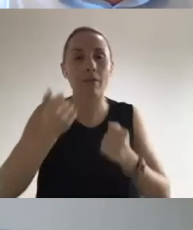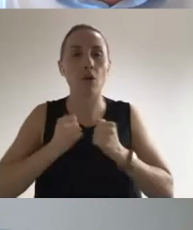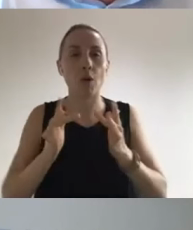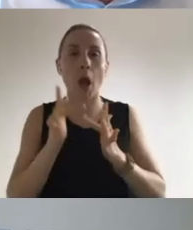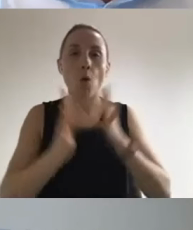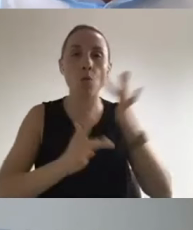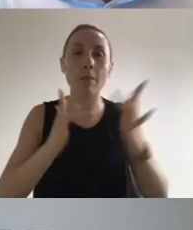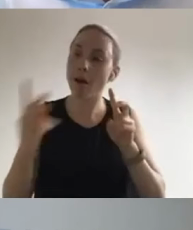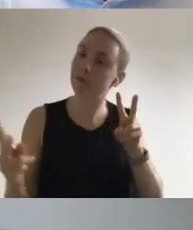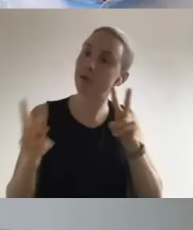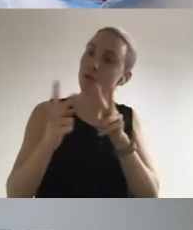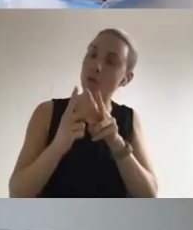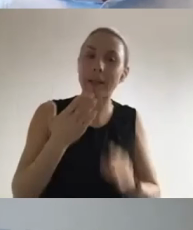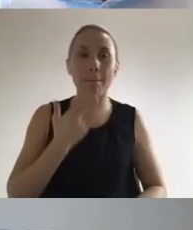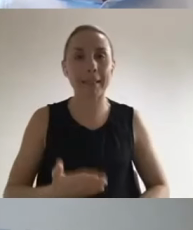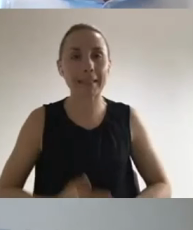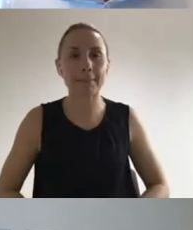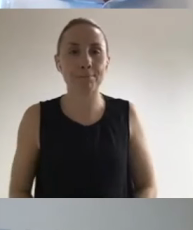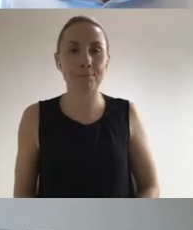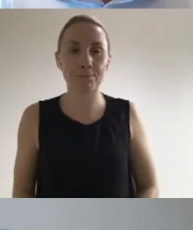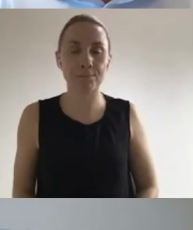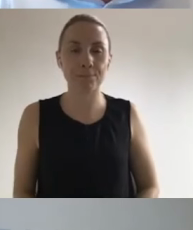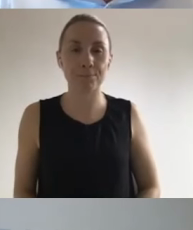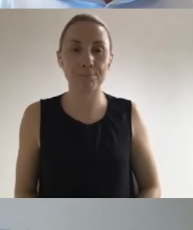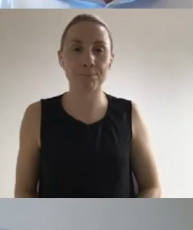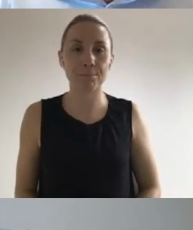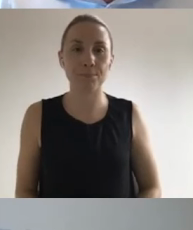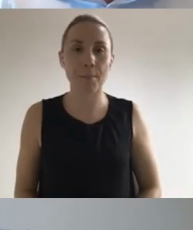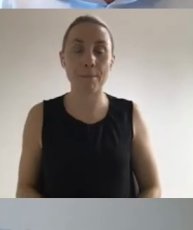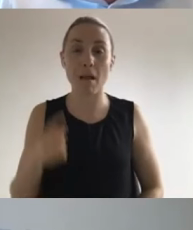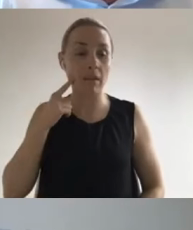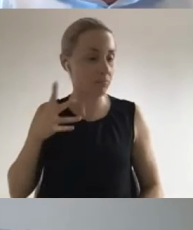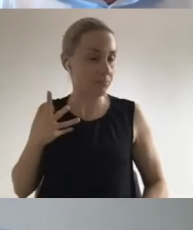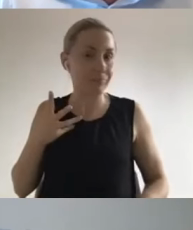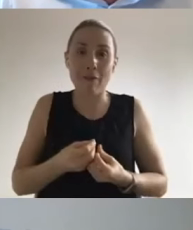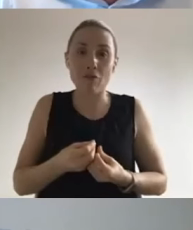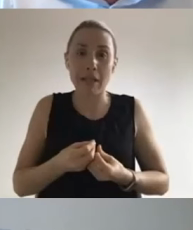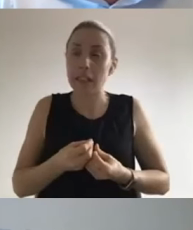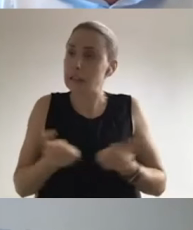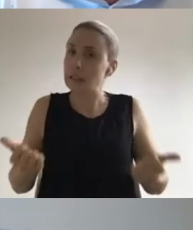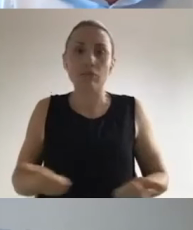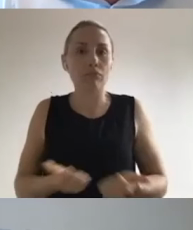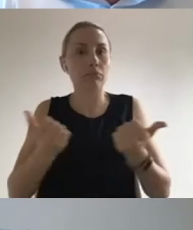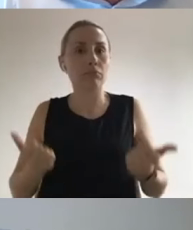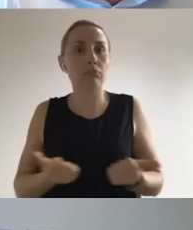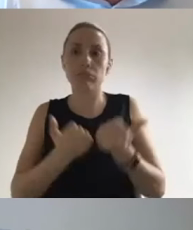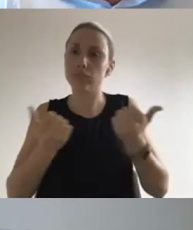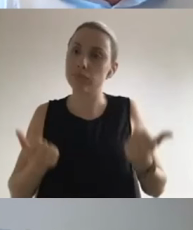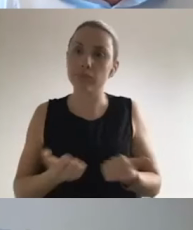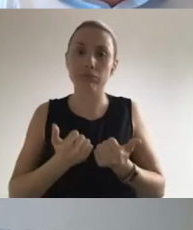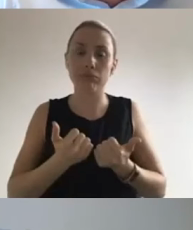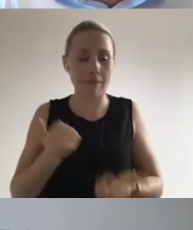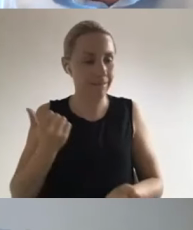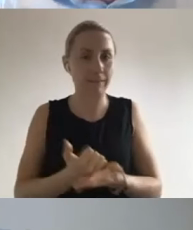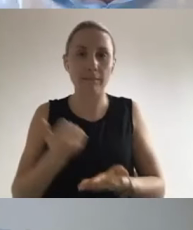contact. So I think that's everything for me. It's been a really great hour. I've really